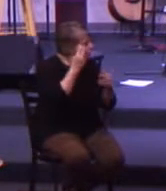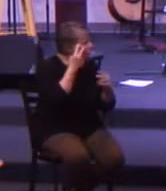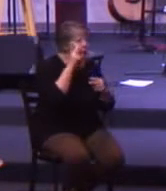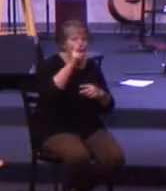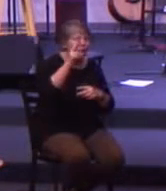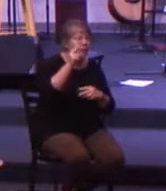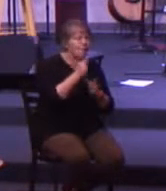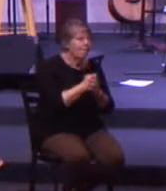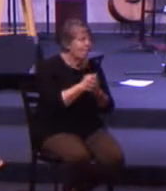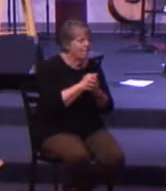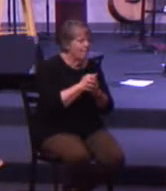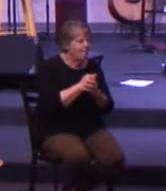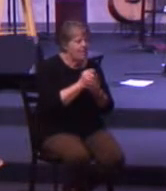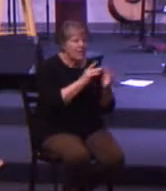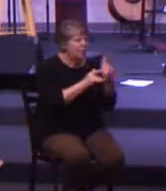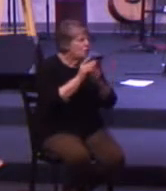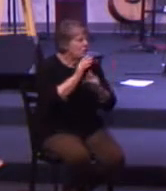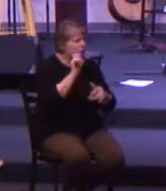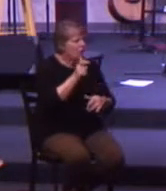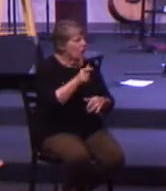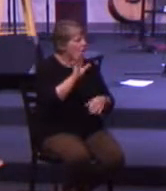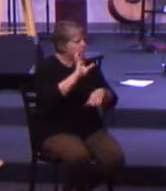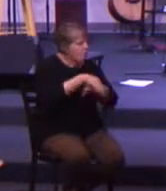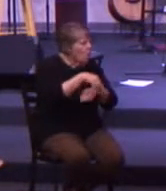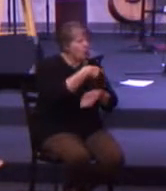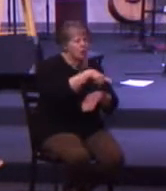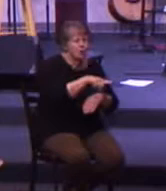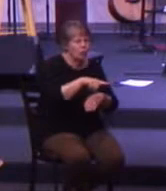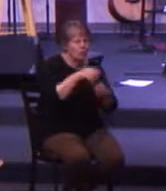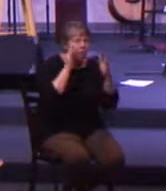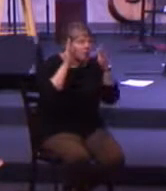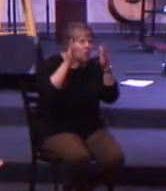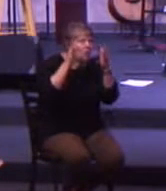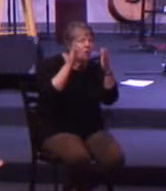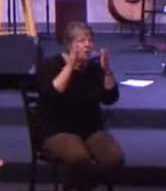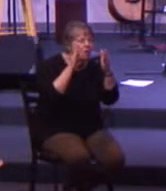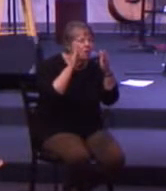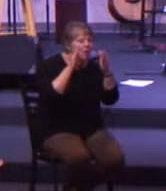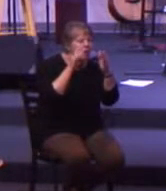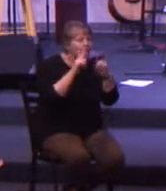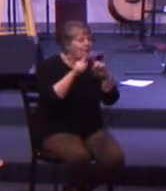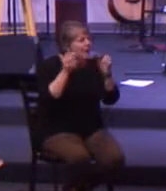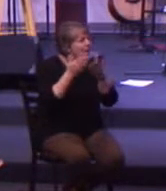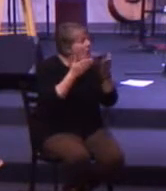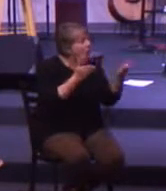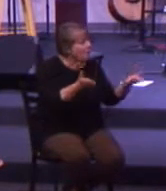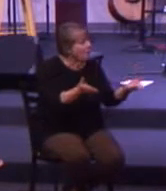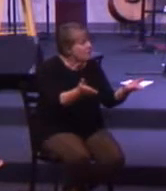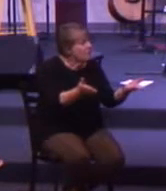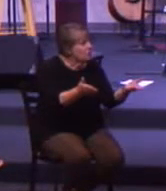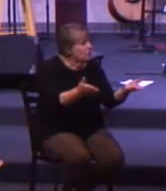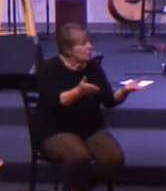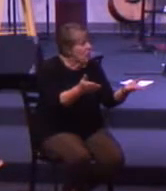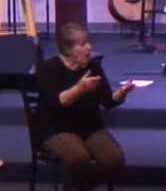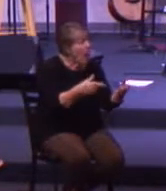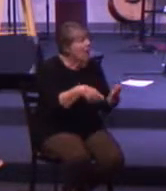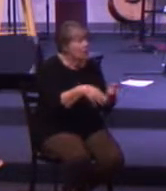offer you a simple choice. Will you bow down and worship him alone?